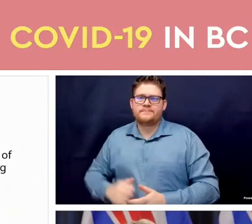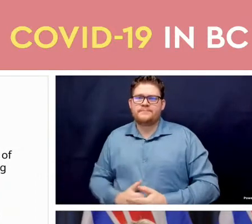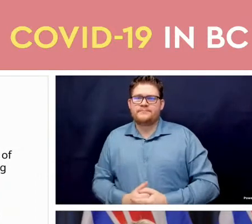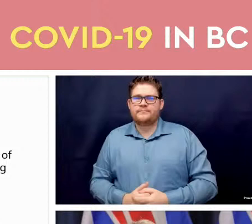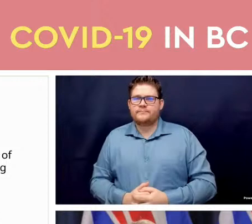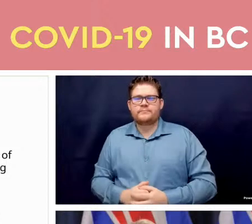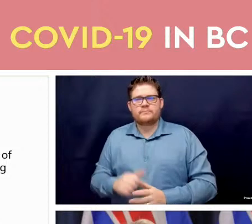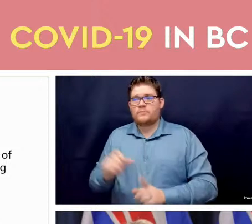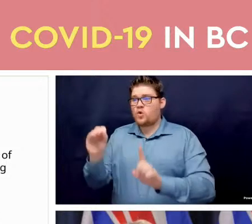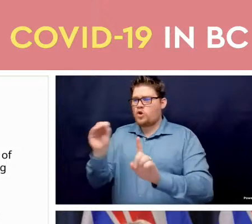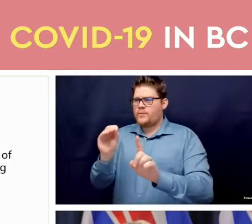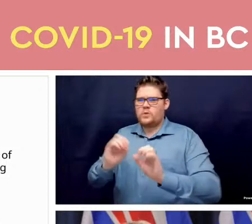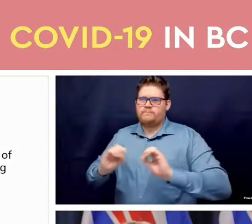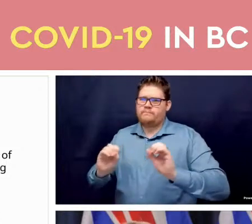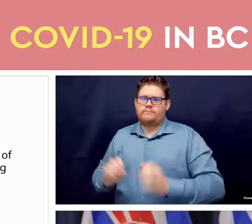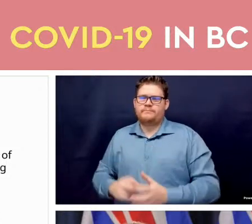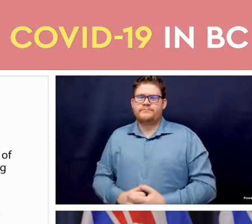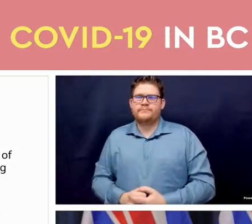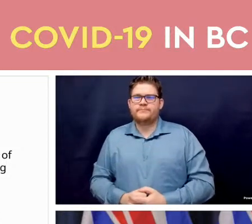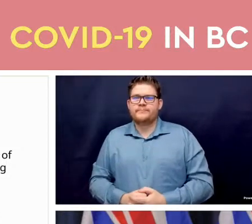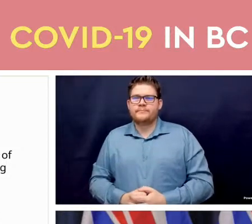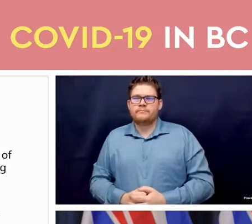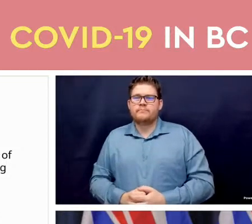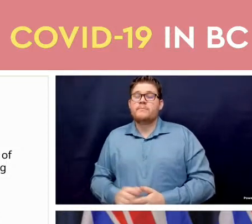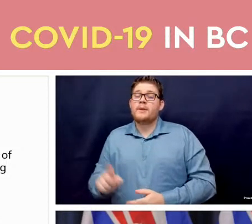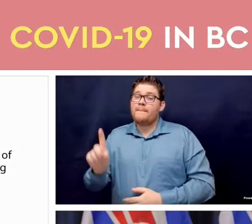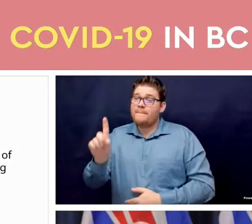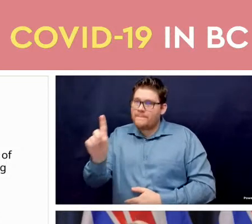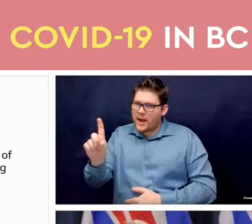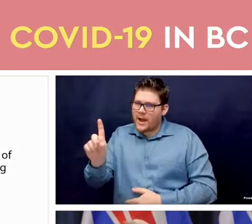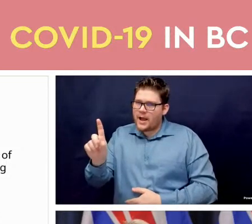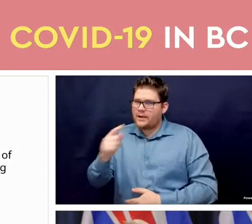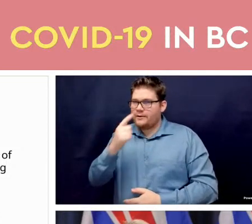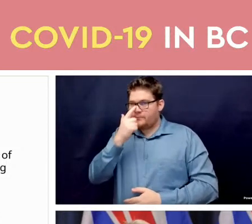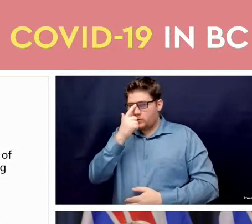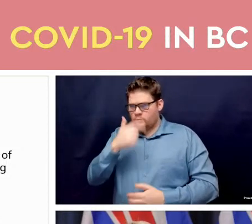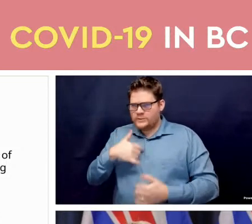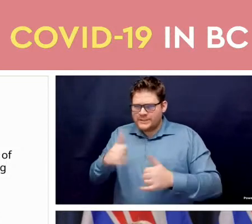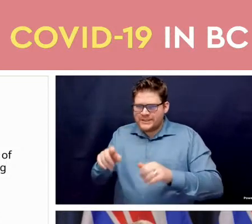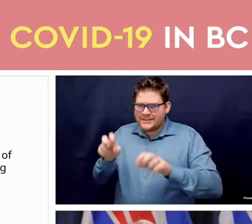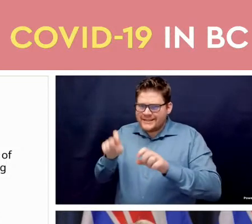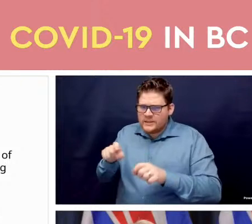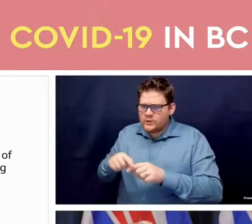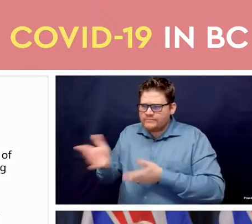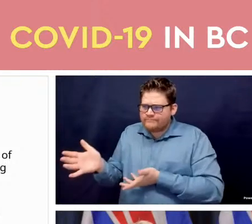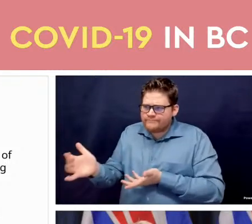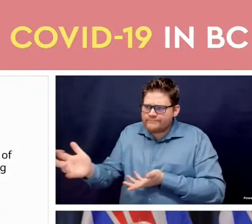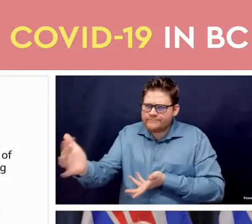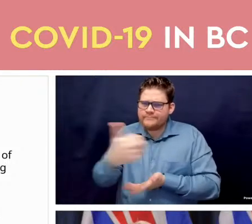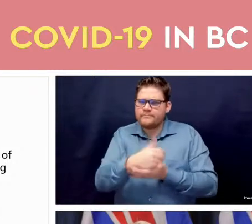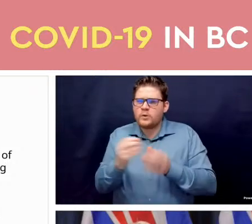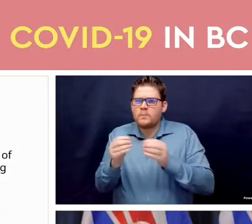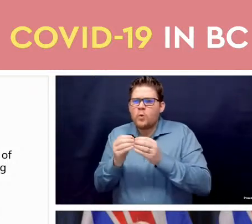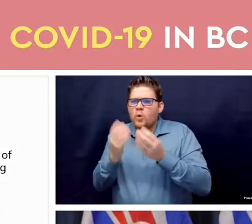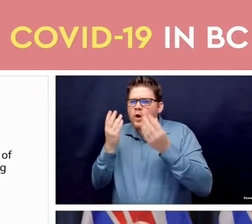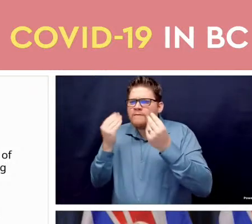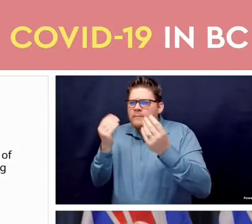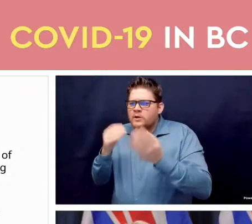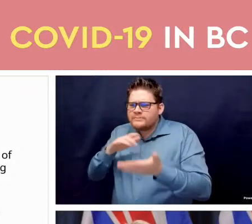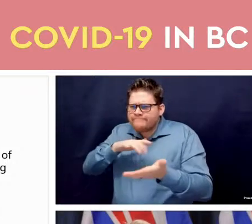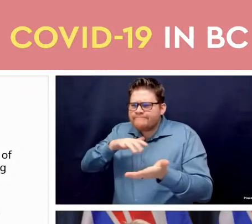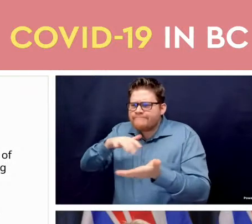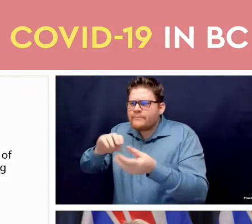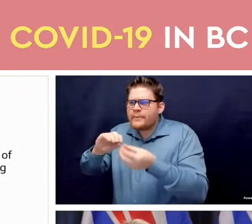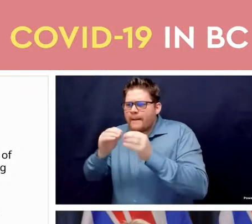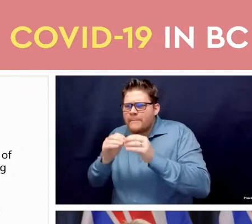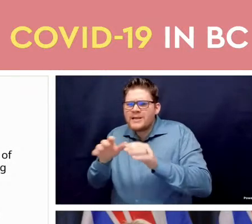get that picture on an ongoing basis. So what we are going to be reporting and our daily hospital numbers